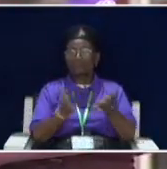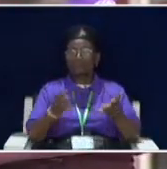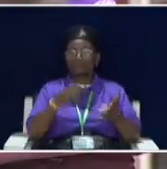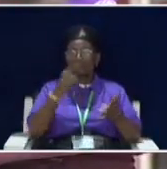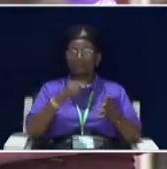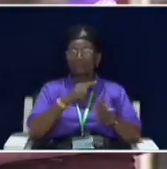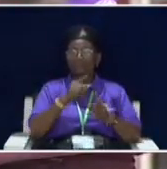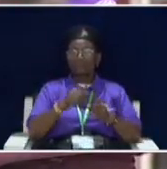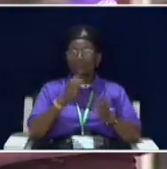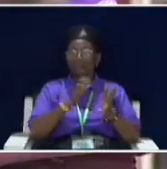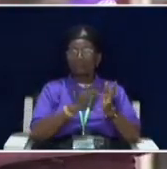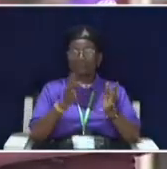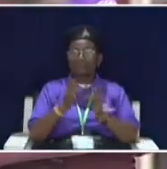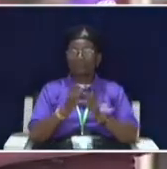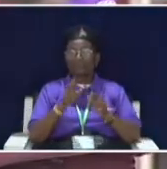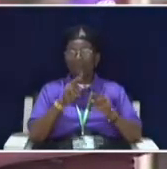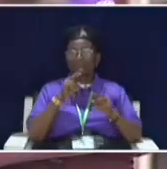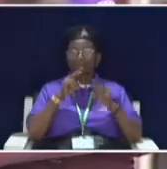he